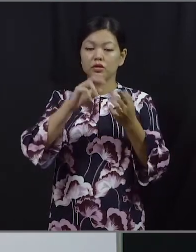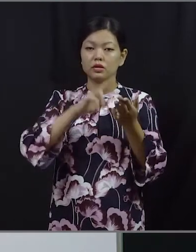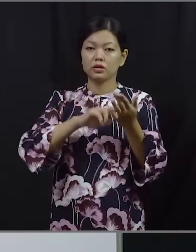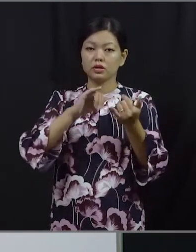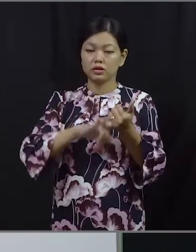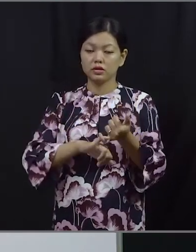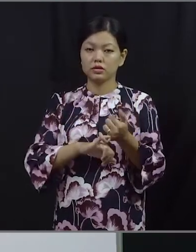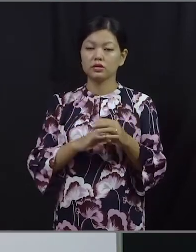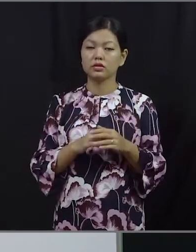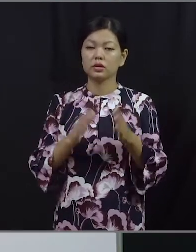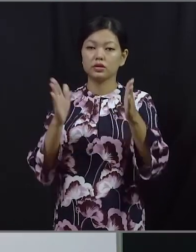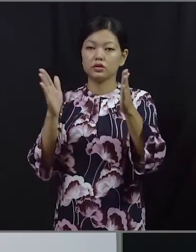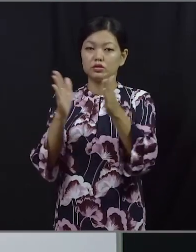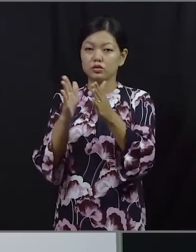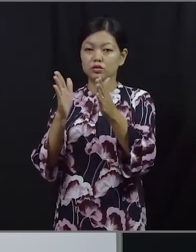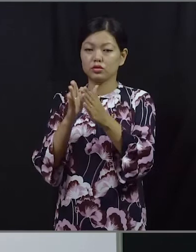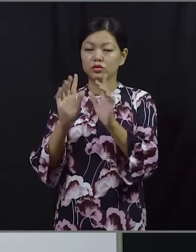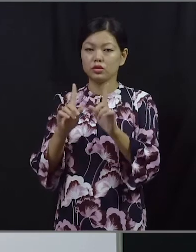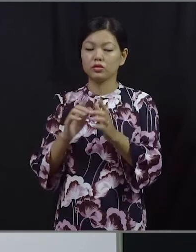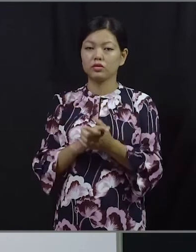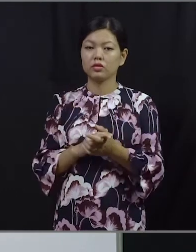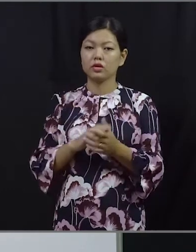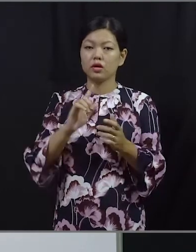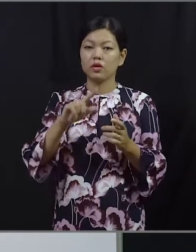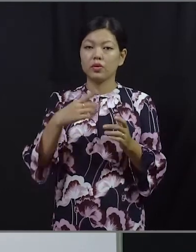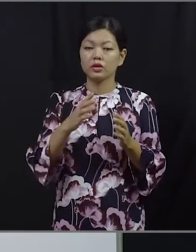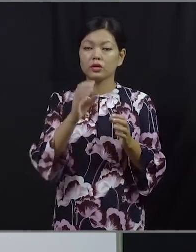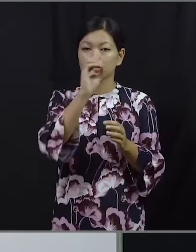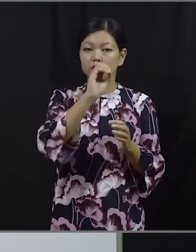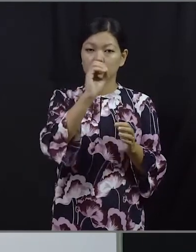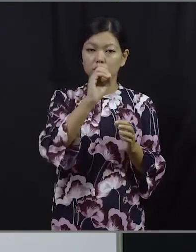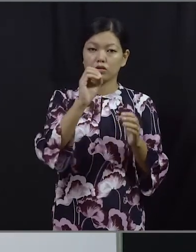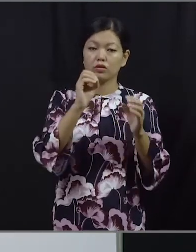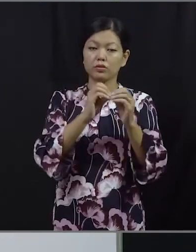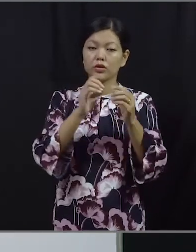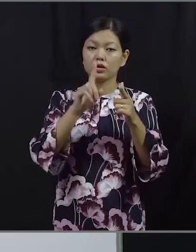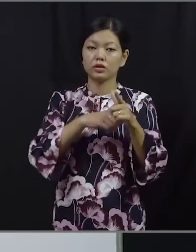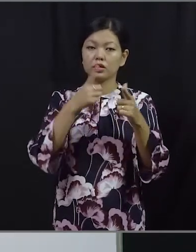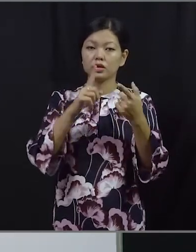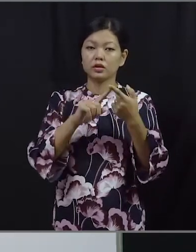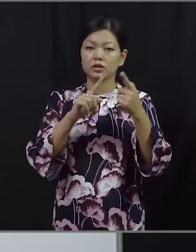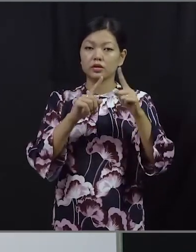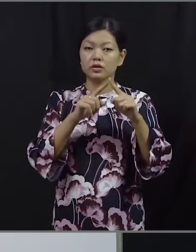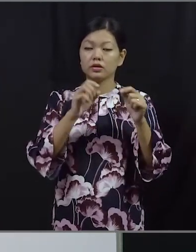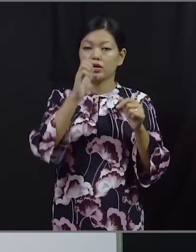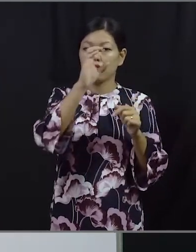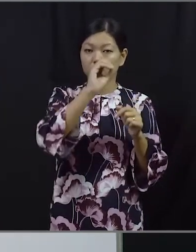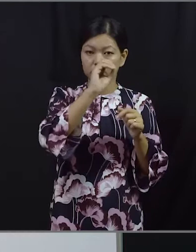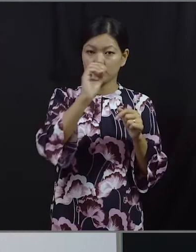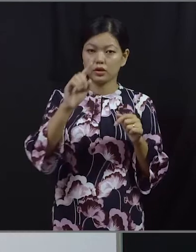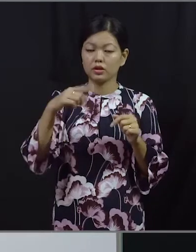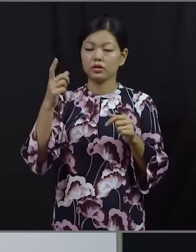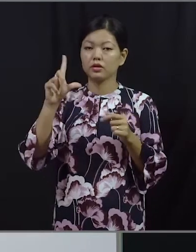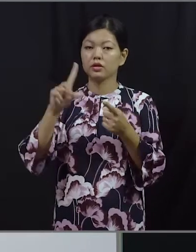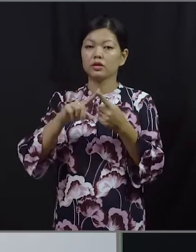aperture. Okay, and one is object, another one is what? Eye lens. But eye lens is bigger in aperture, means